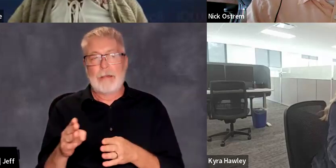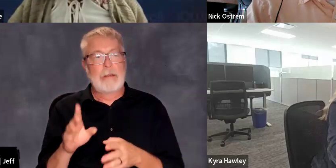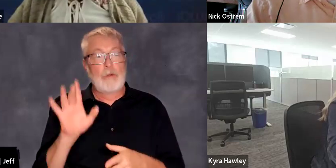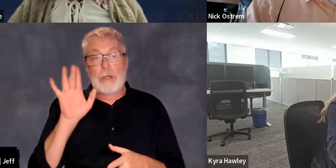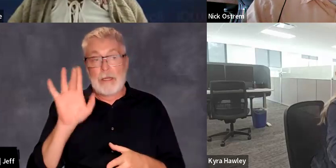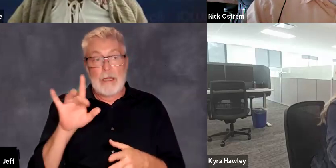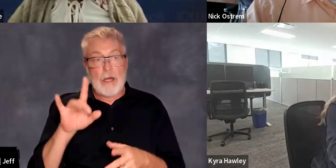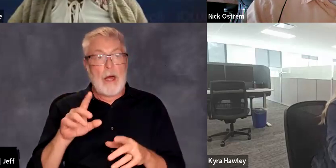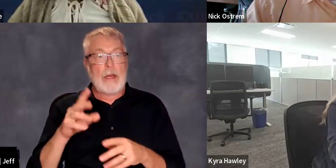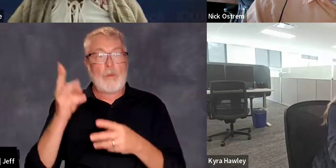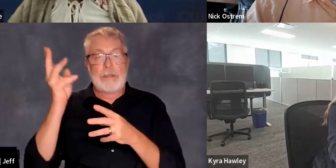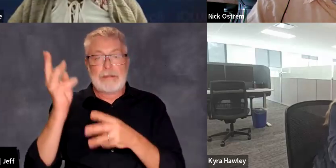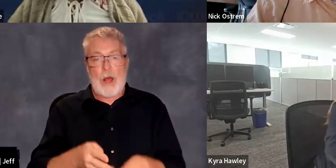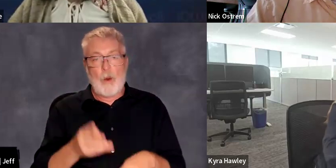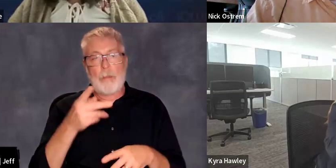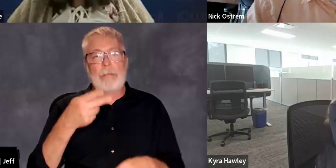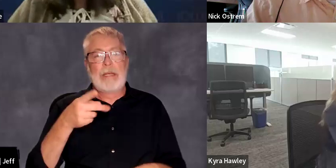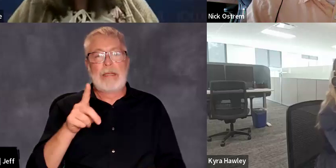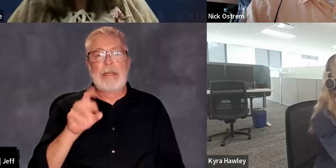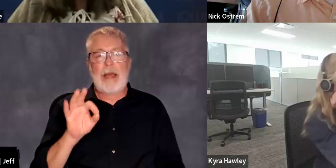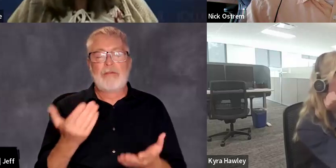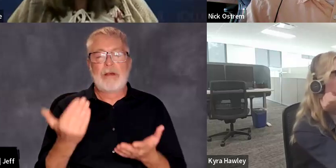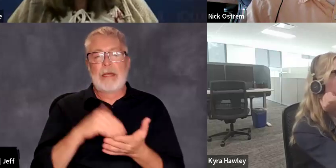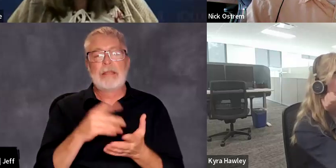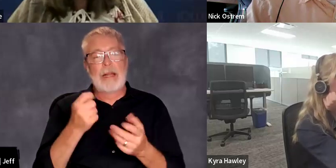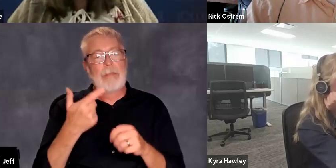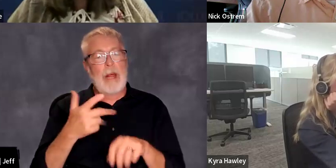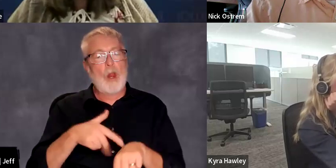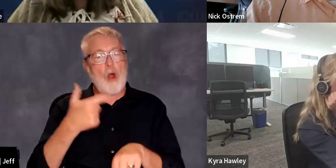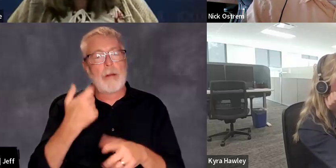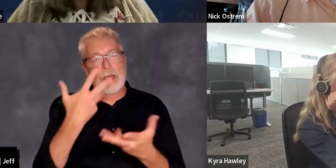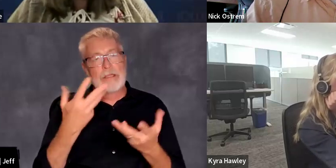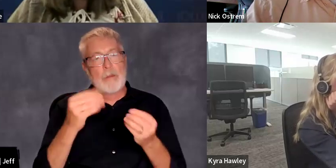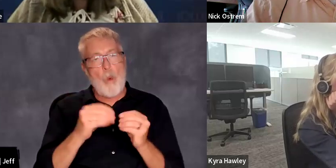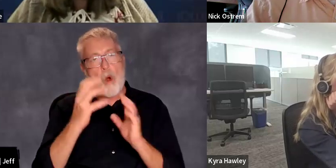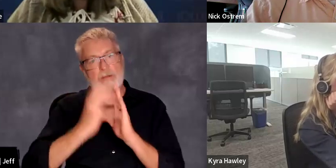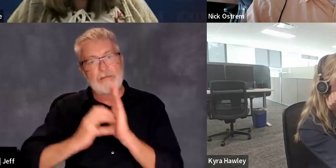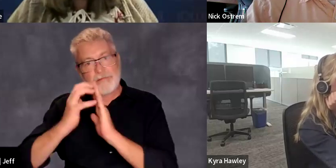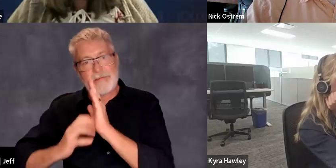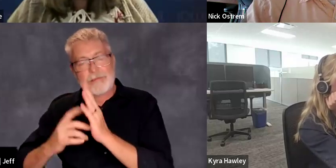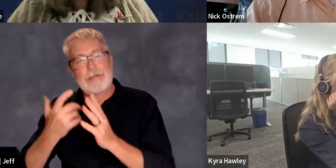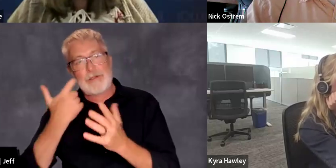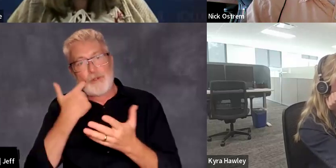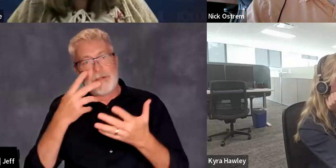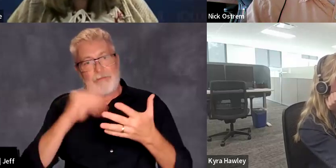will download a PDF again. It'll take a little longer because there's more text in it this time. Um,